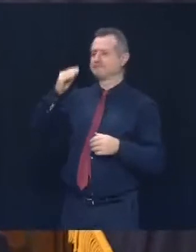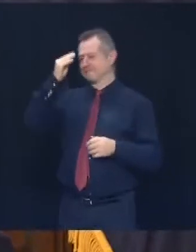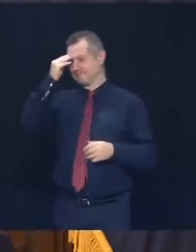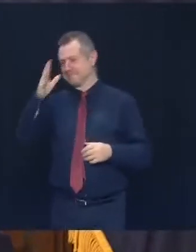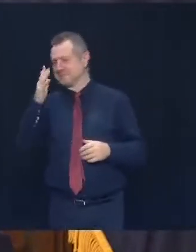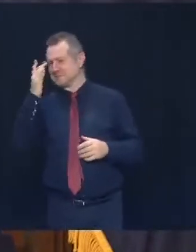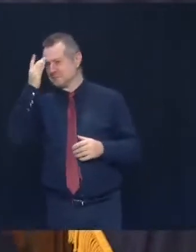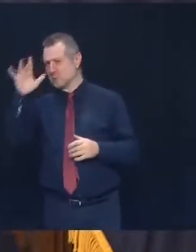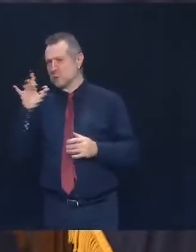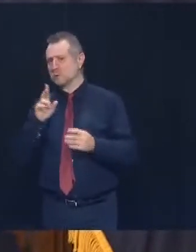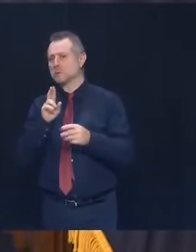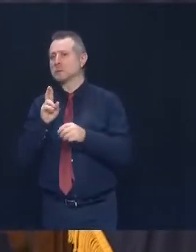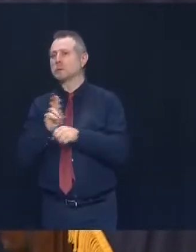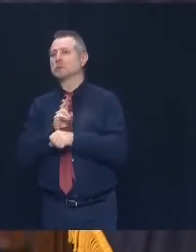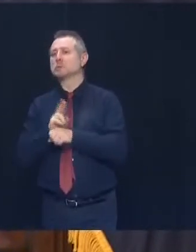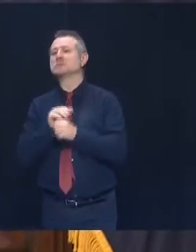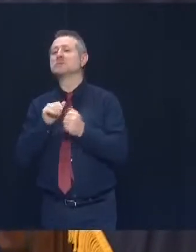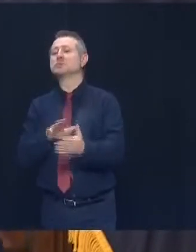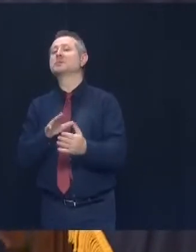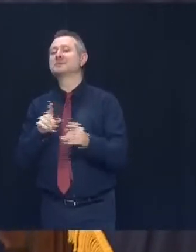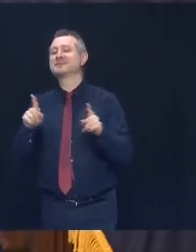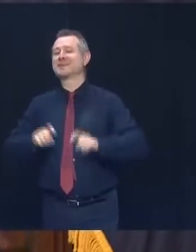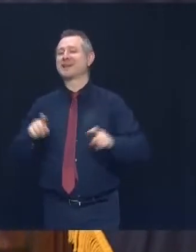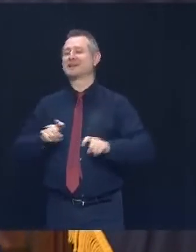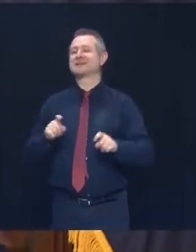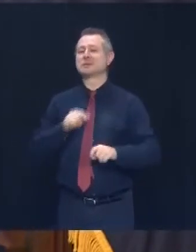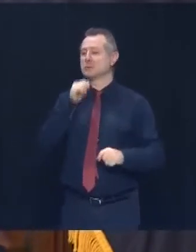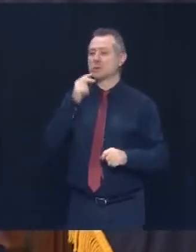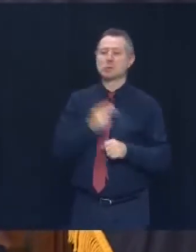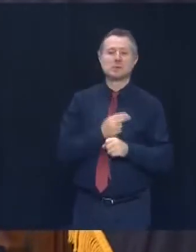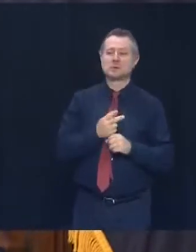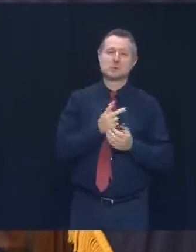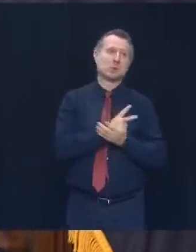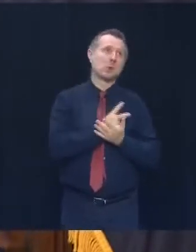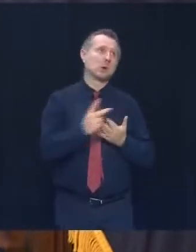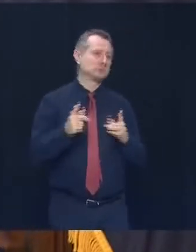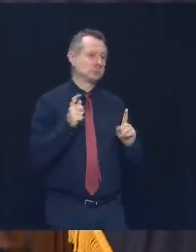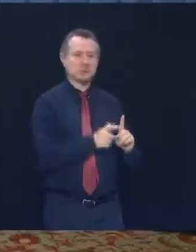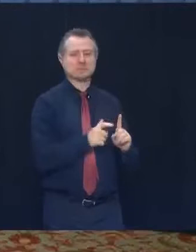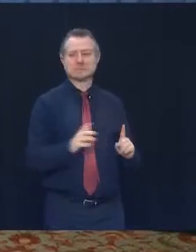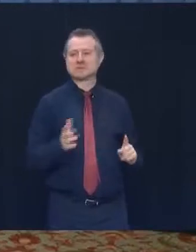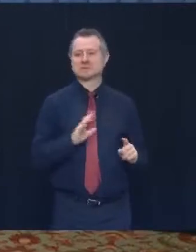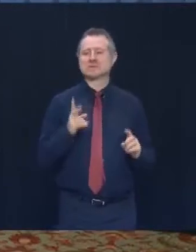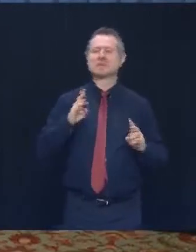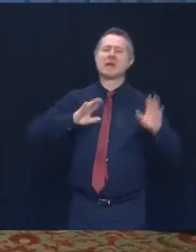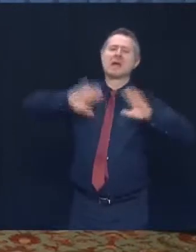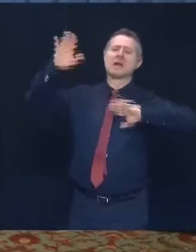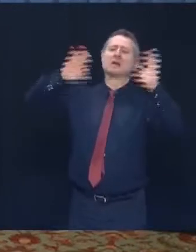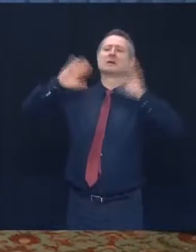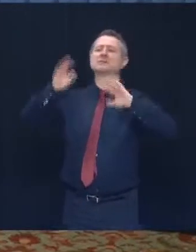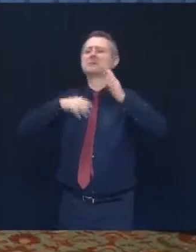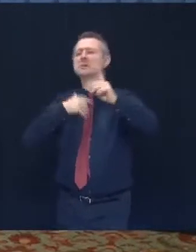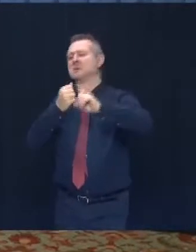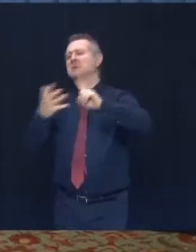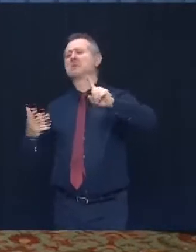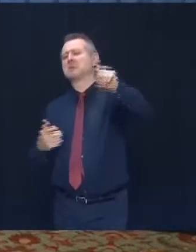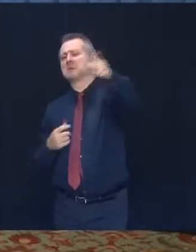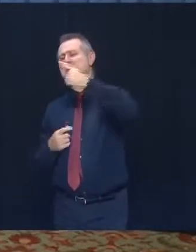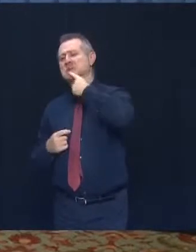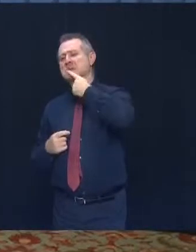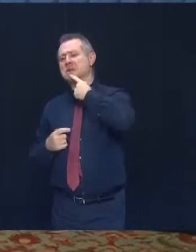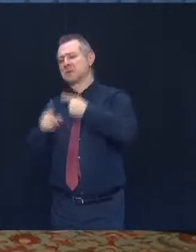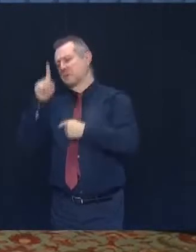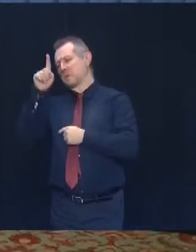to just set timelines. And that's something we have to explore. What do you want to say specifically about this rate? We're up to